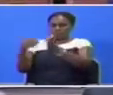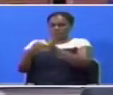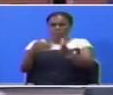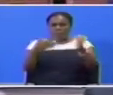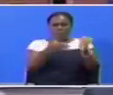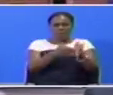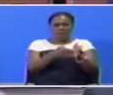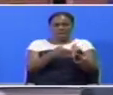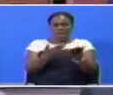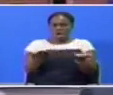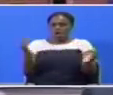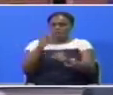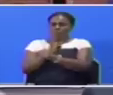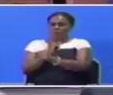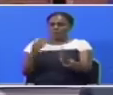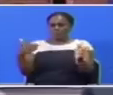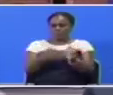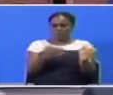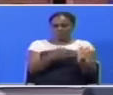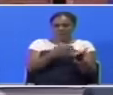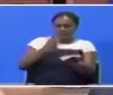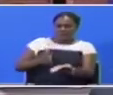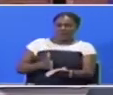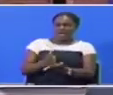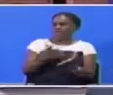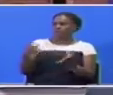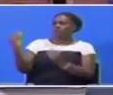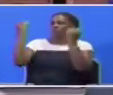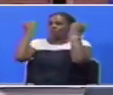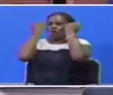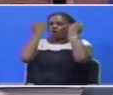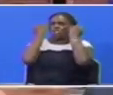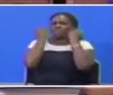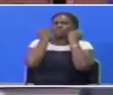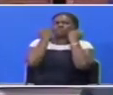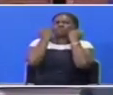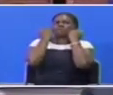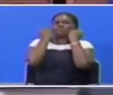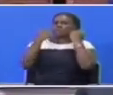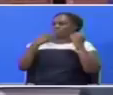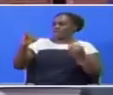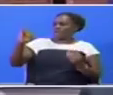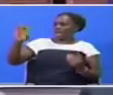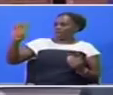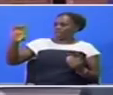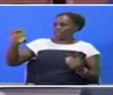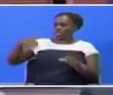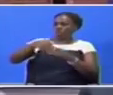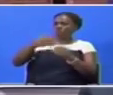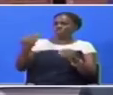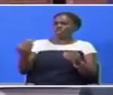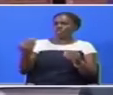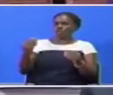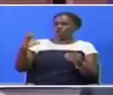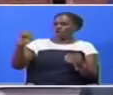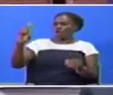or any institution can be denied the right to go to the court. So by telling IEBC withdraw, court